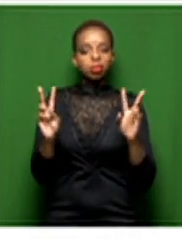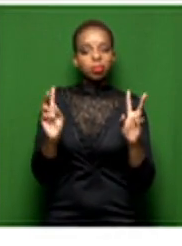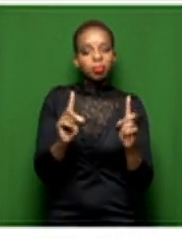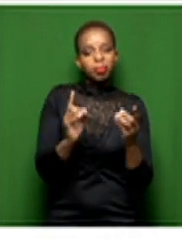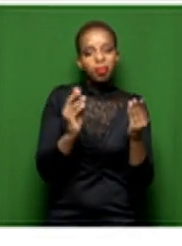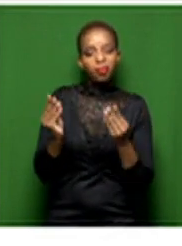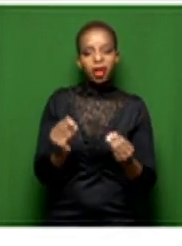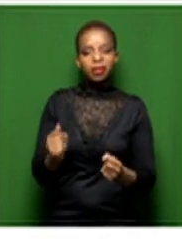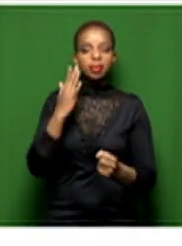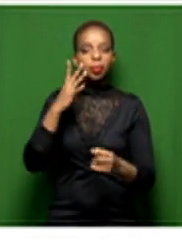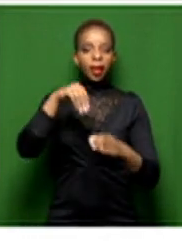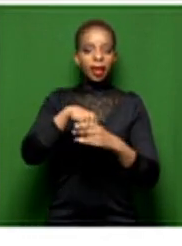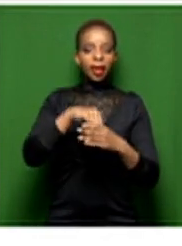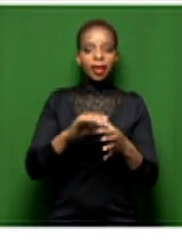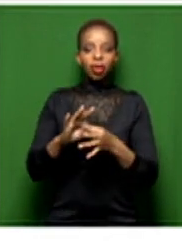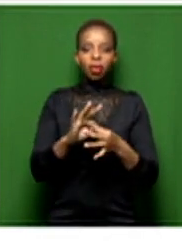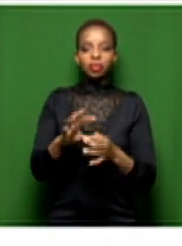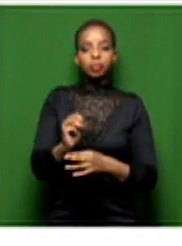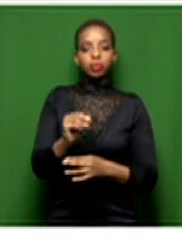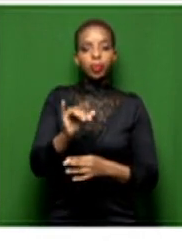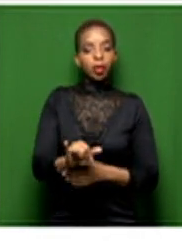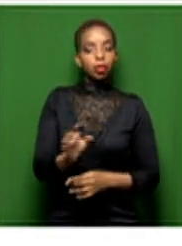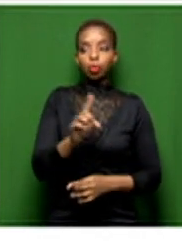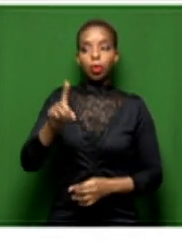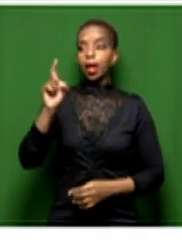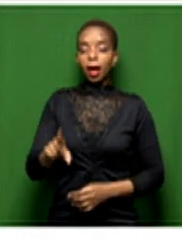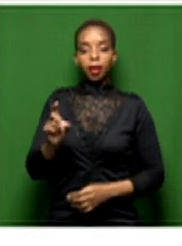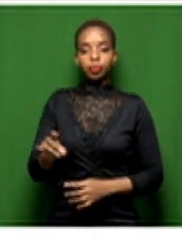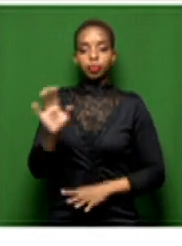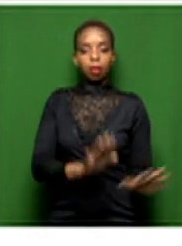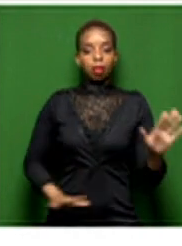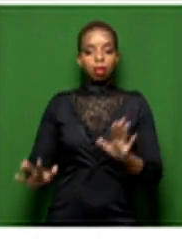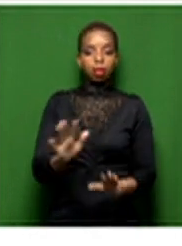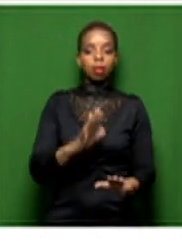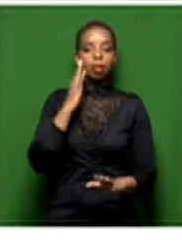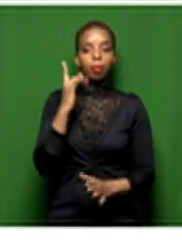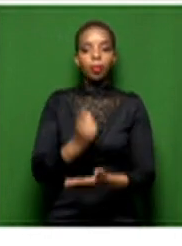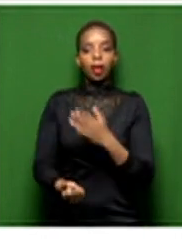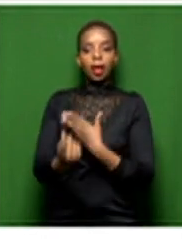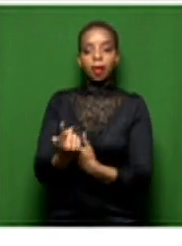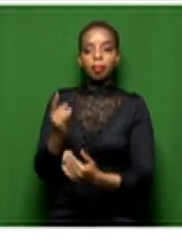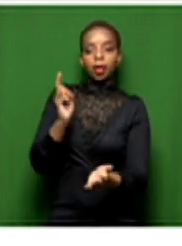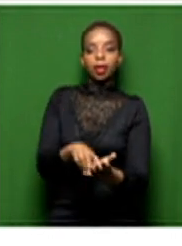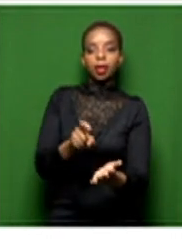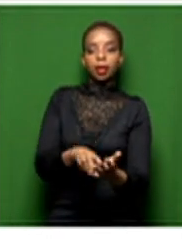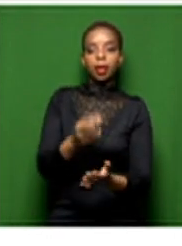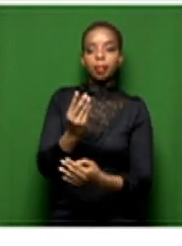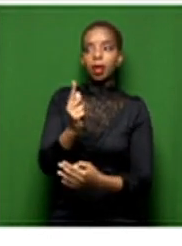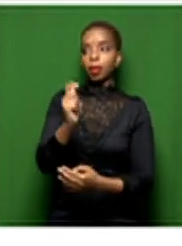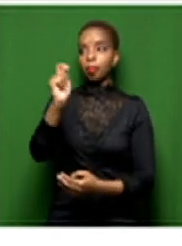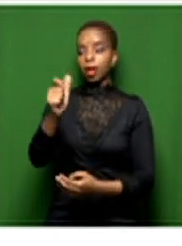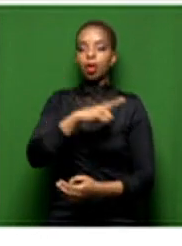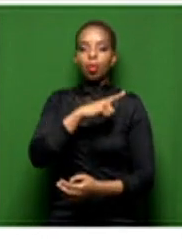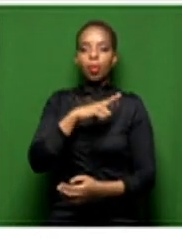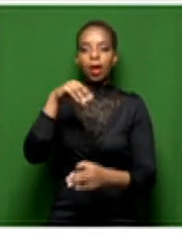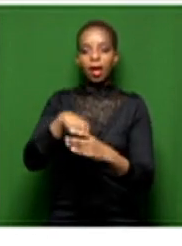the relationship, so that they don't have to find themselves in a place where they are facing debts, which actually becomes the center